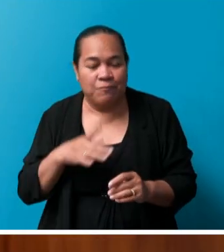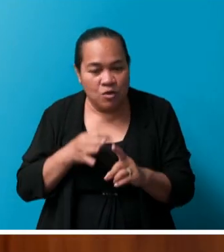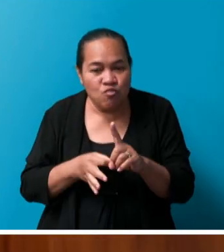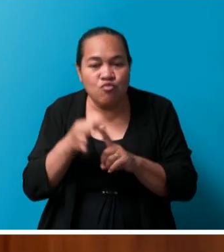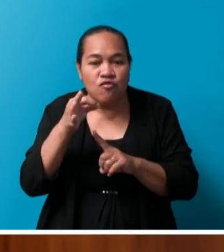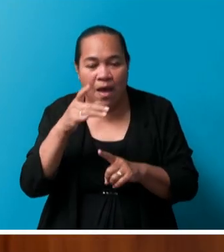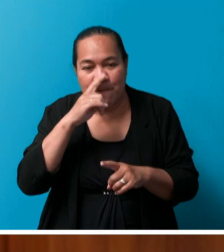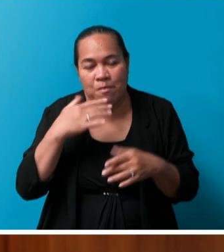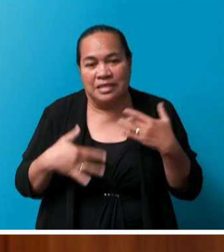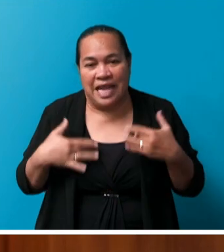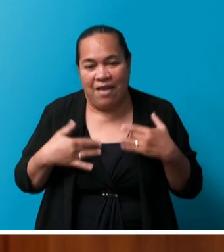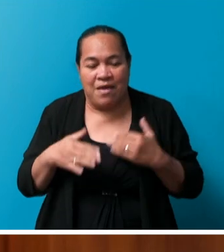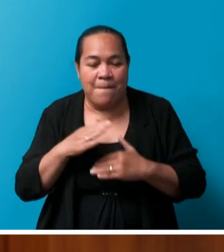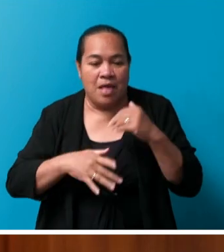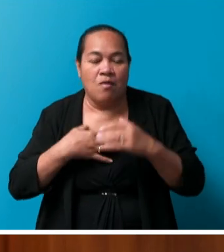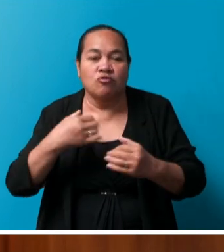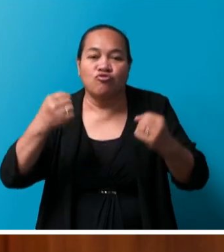lives and build a stronger future.